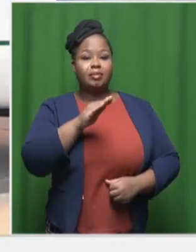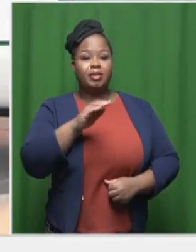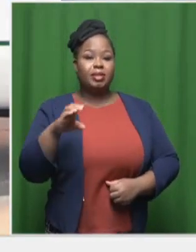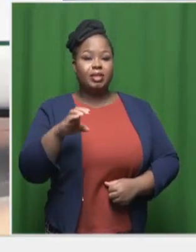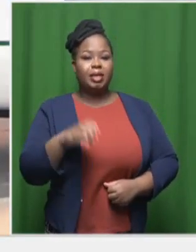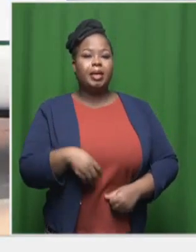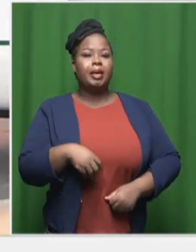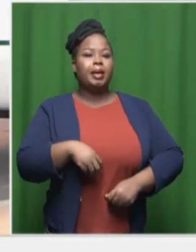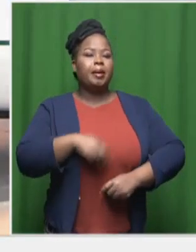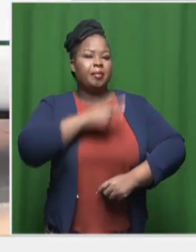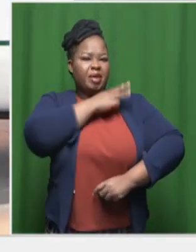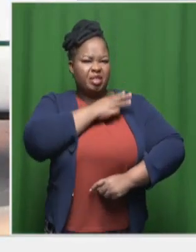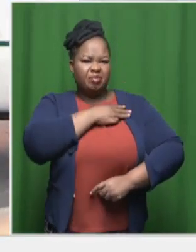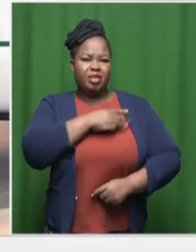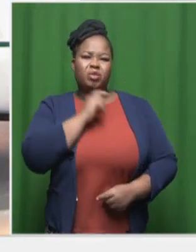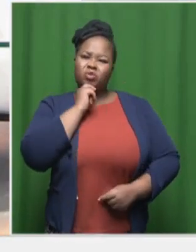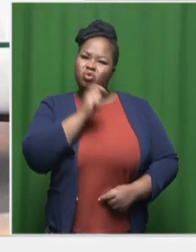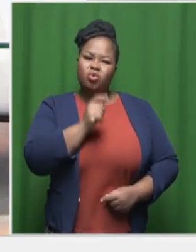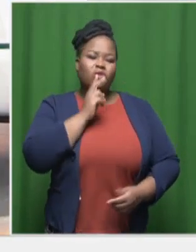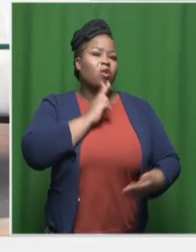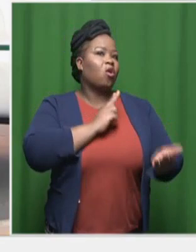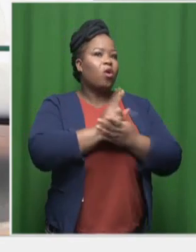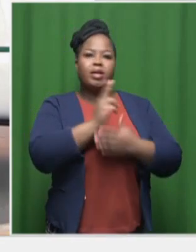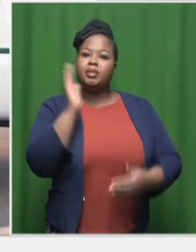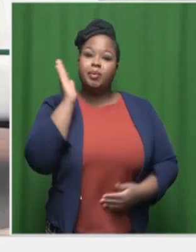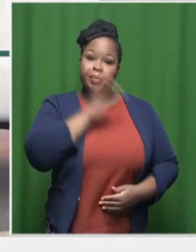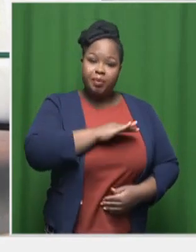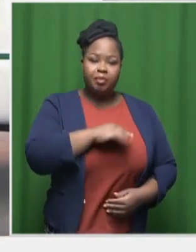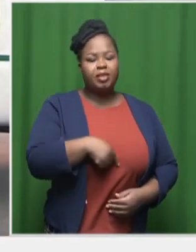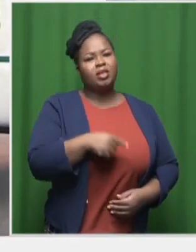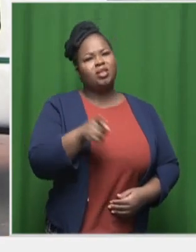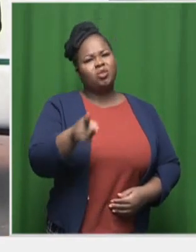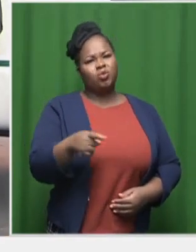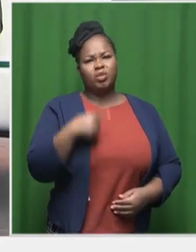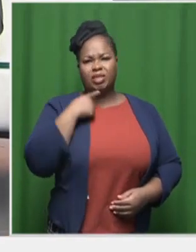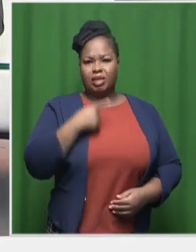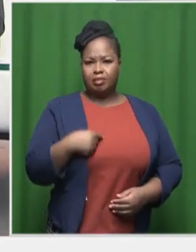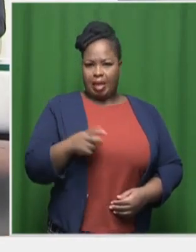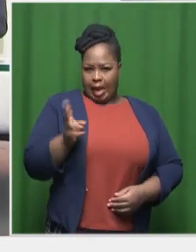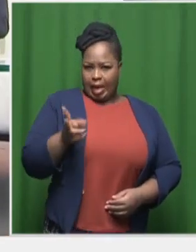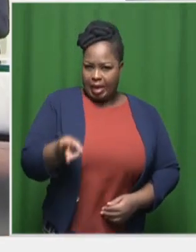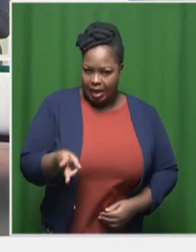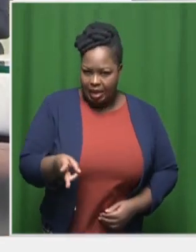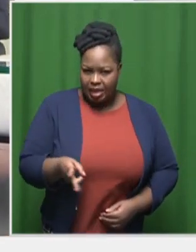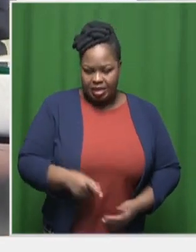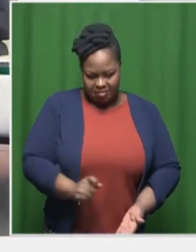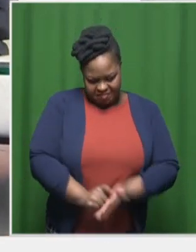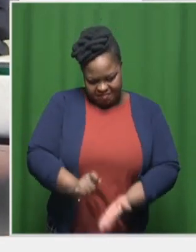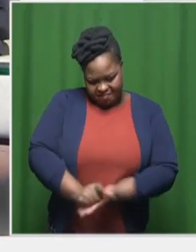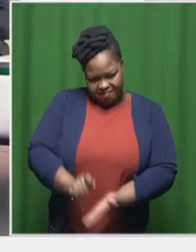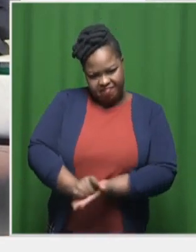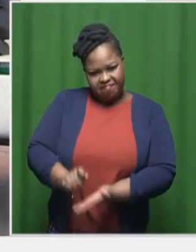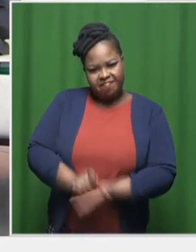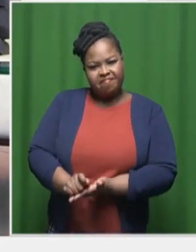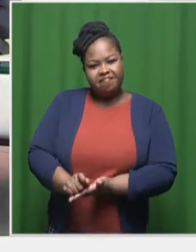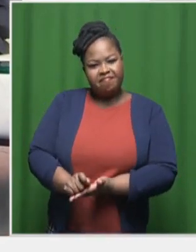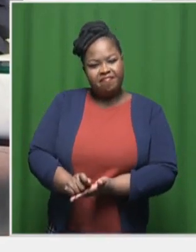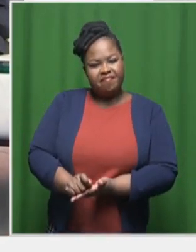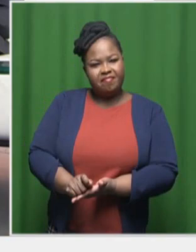fundamentally dishonest. And I remember you asked me to repeat that, and you wrote it down.